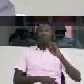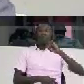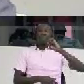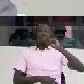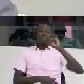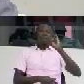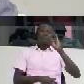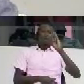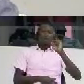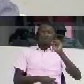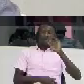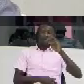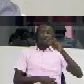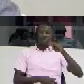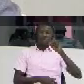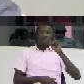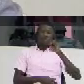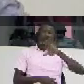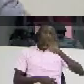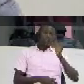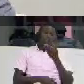SL.